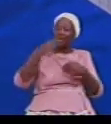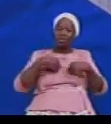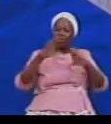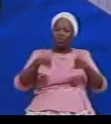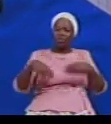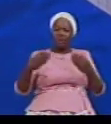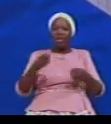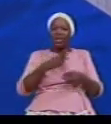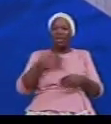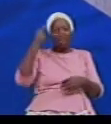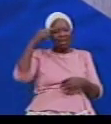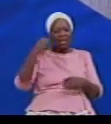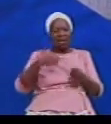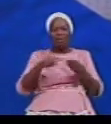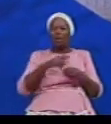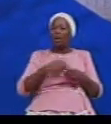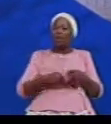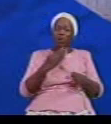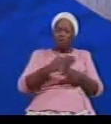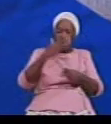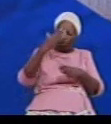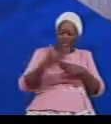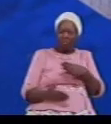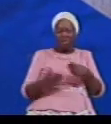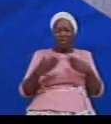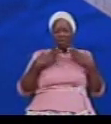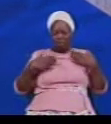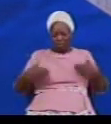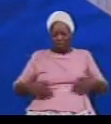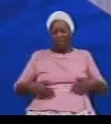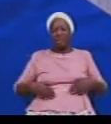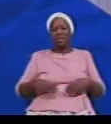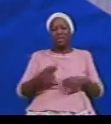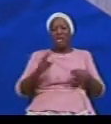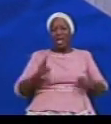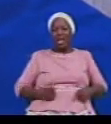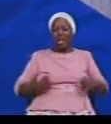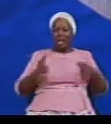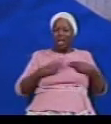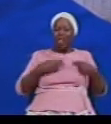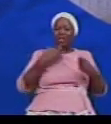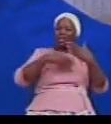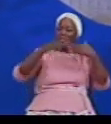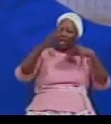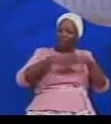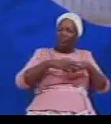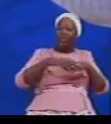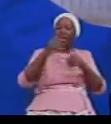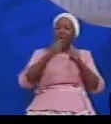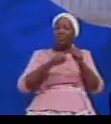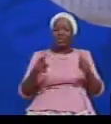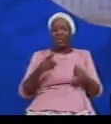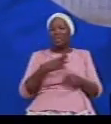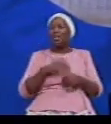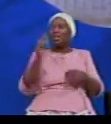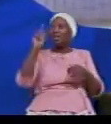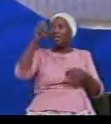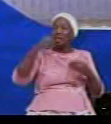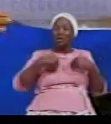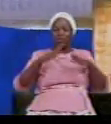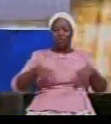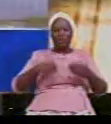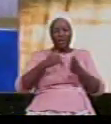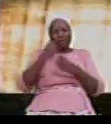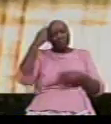about a holistic thing, provision he has provided for you. It thinks about a happy life for you. It